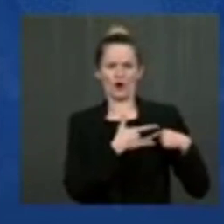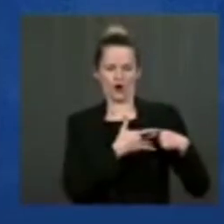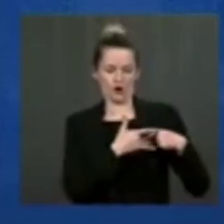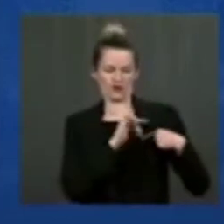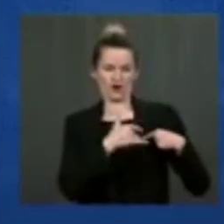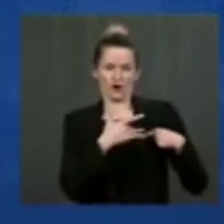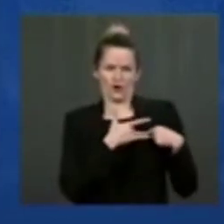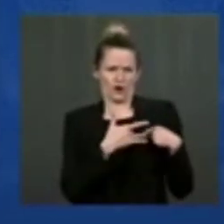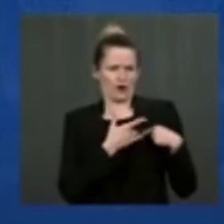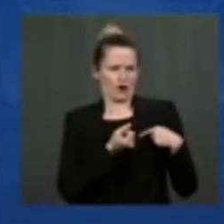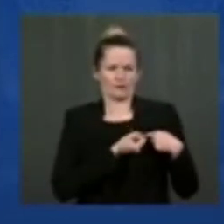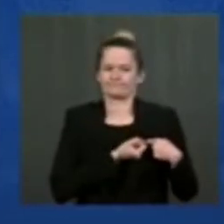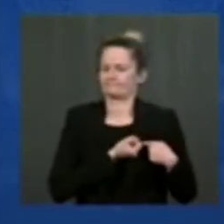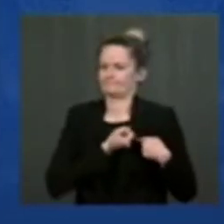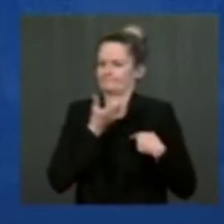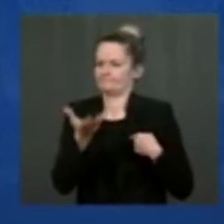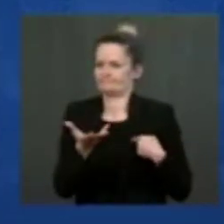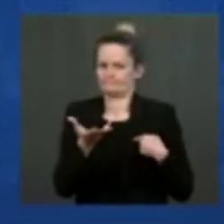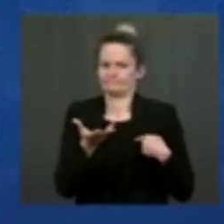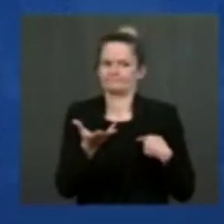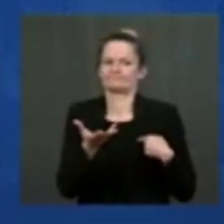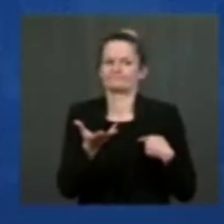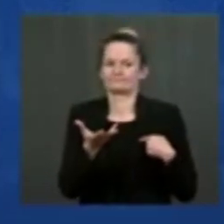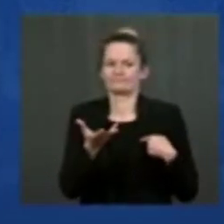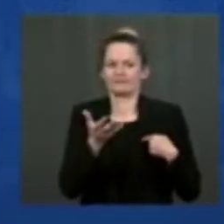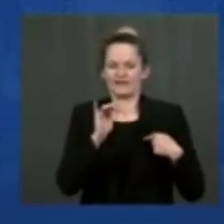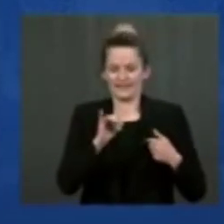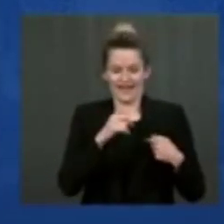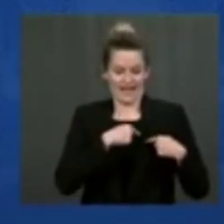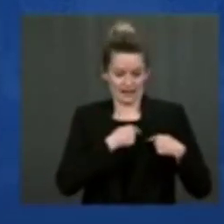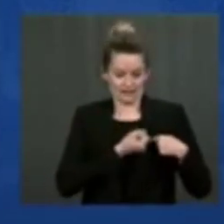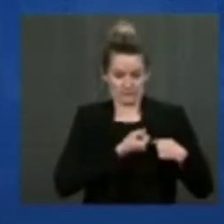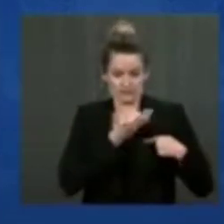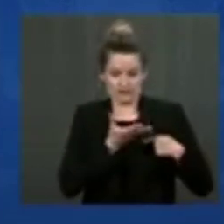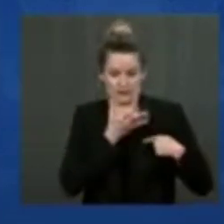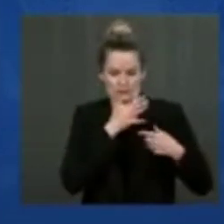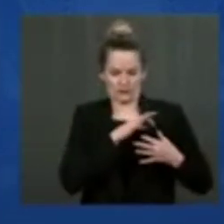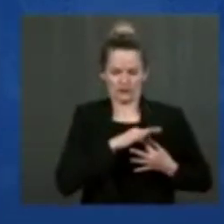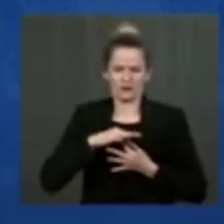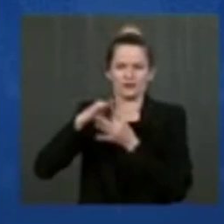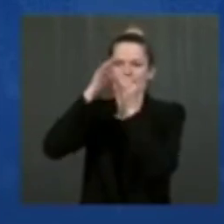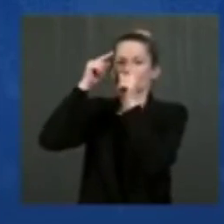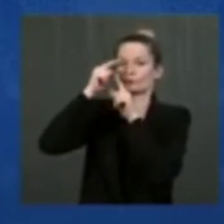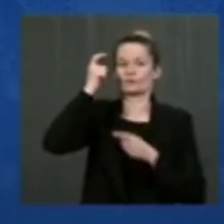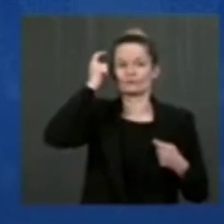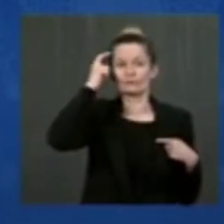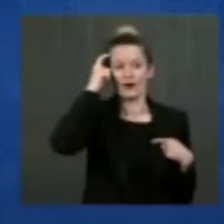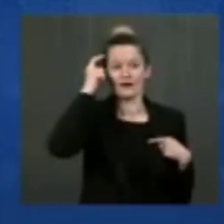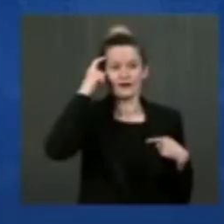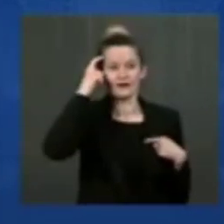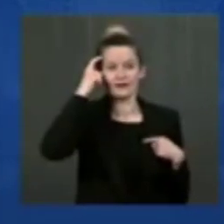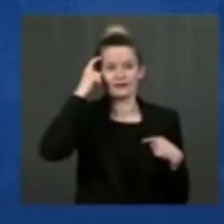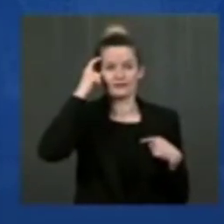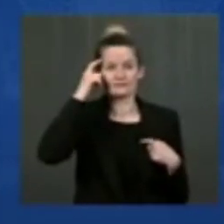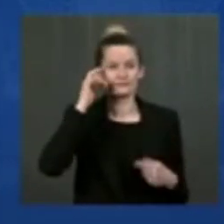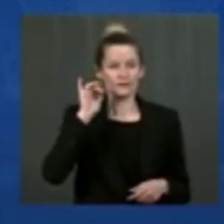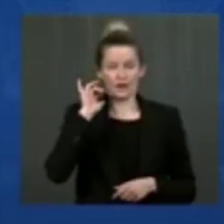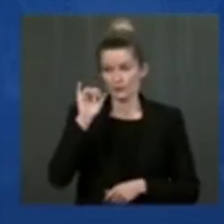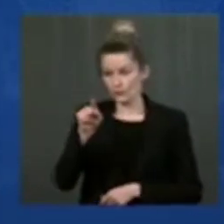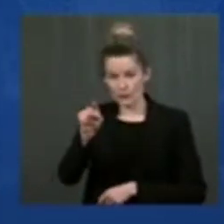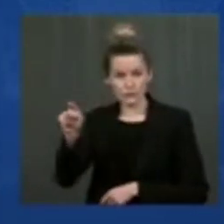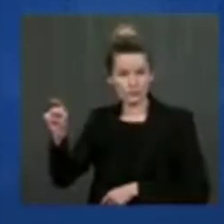it goes to the brain. They're the ones that never back down. They're the ones that stay with you. The ones who arrive at it